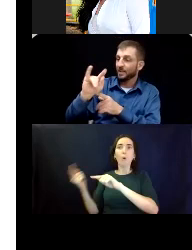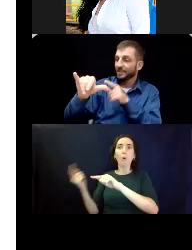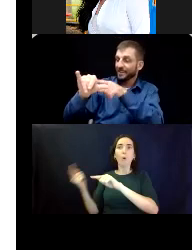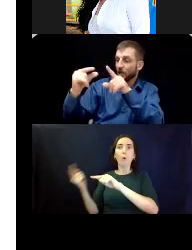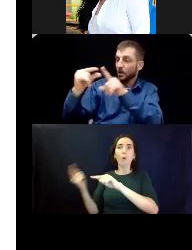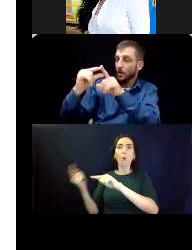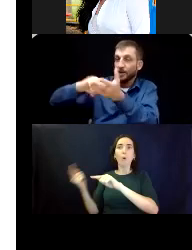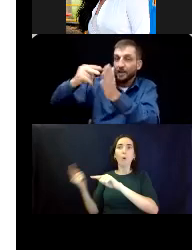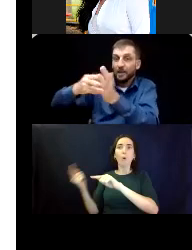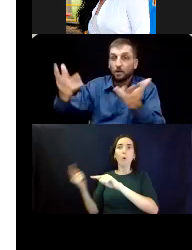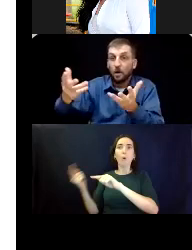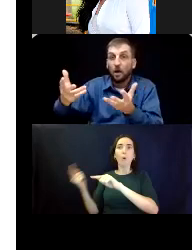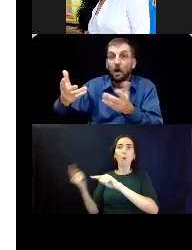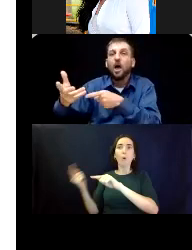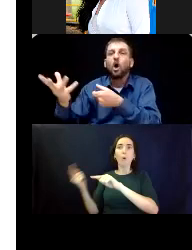includes power.